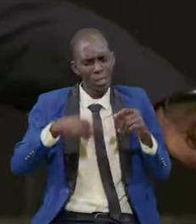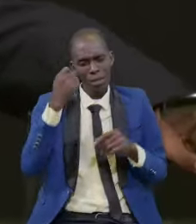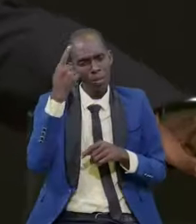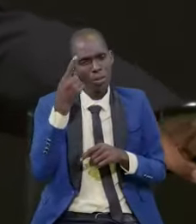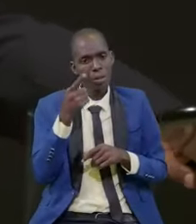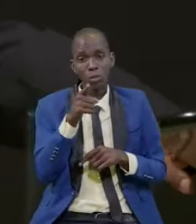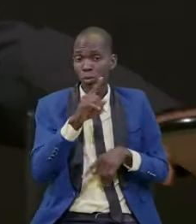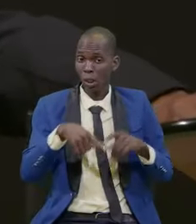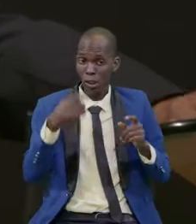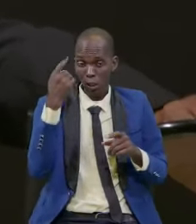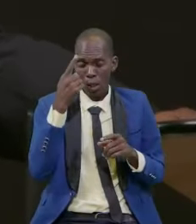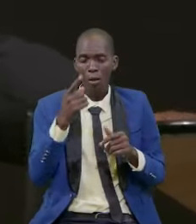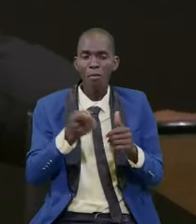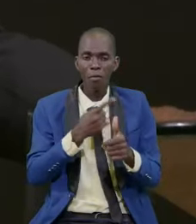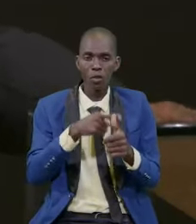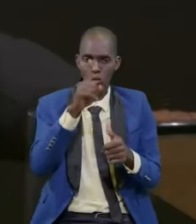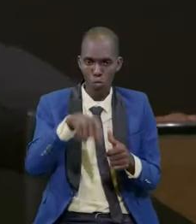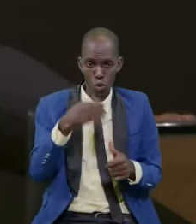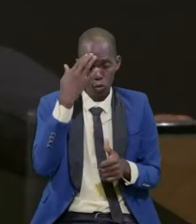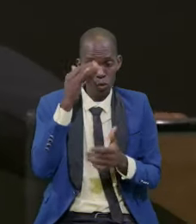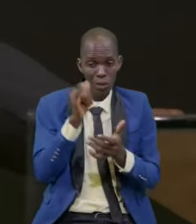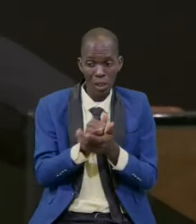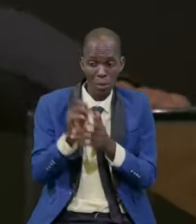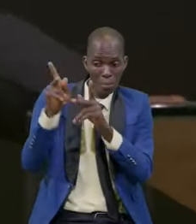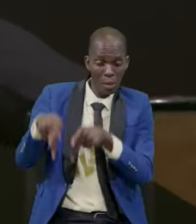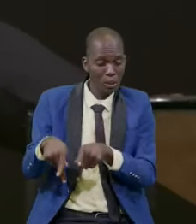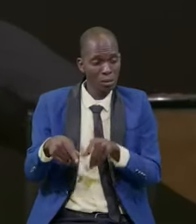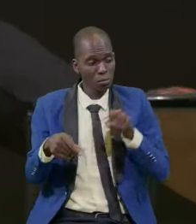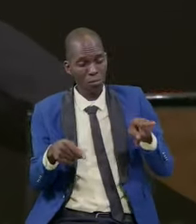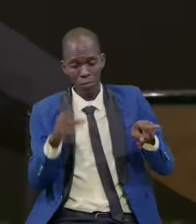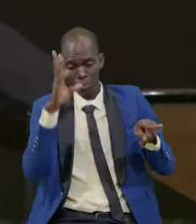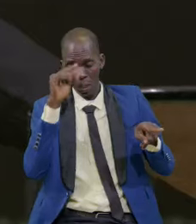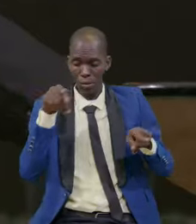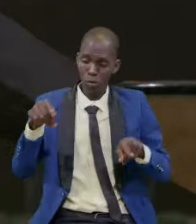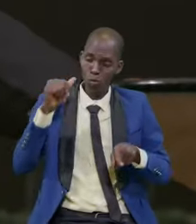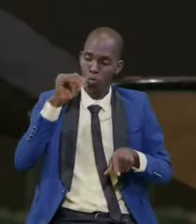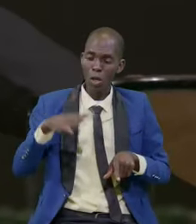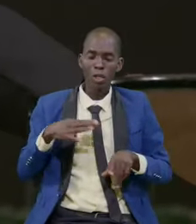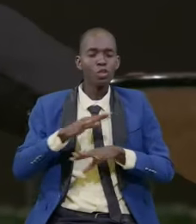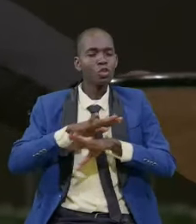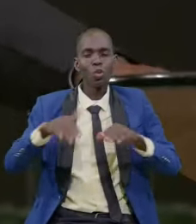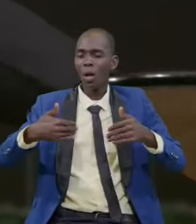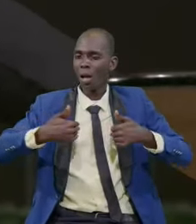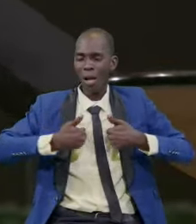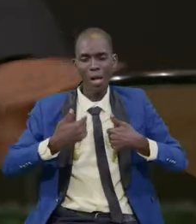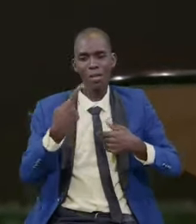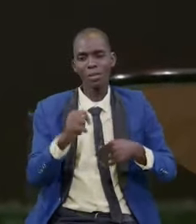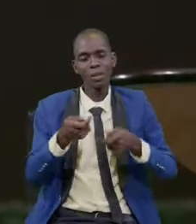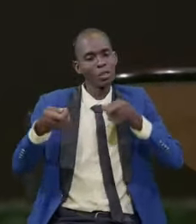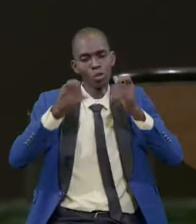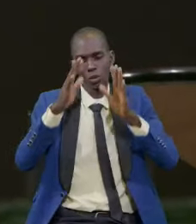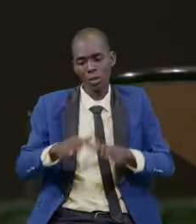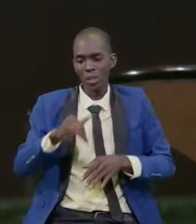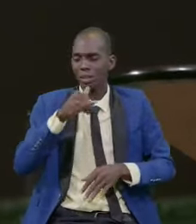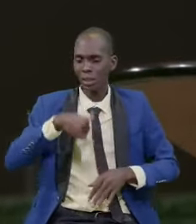they don't have the controller in the heart. They don't have the redeemer in the heart.